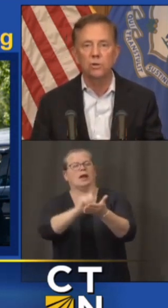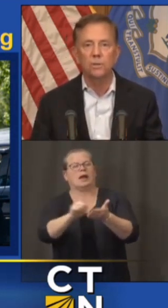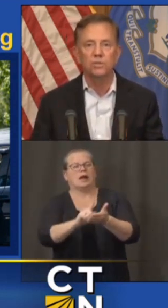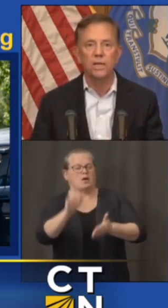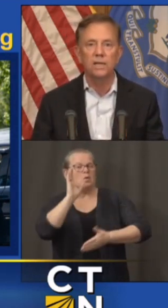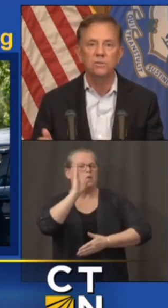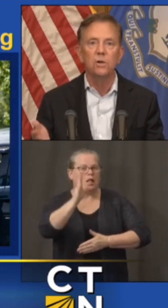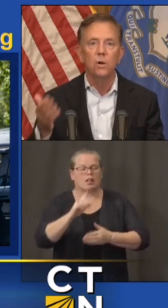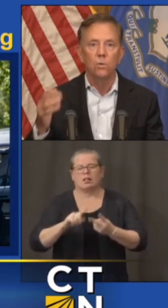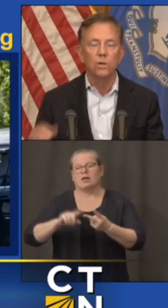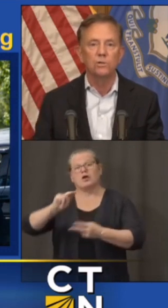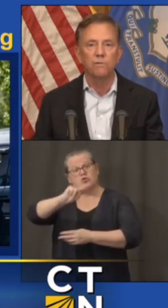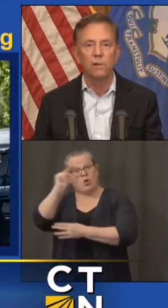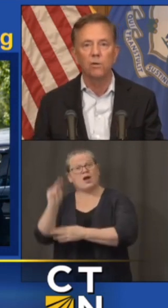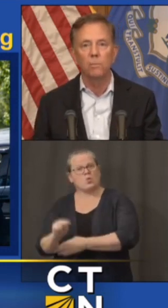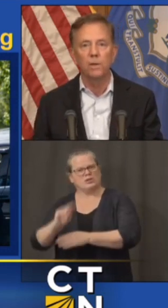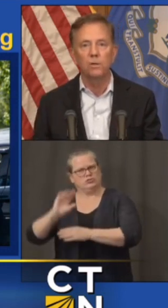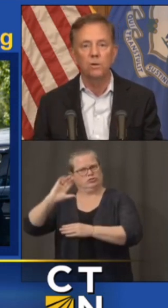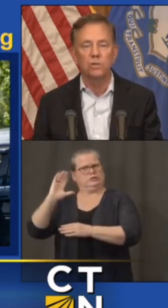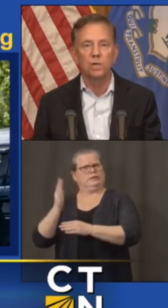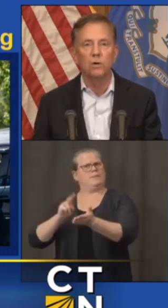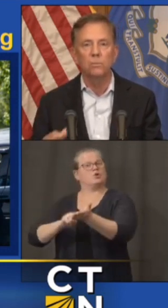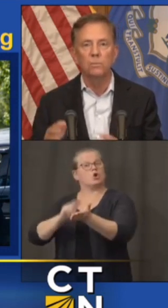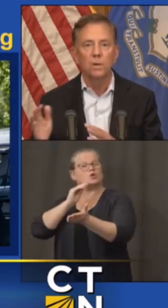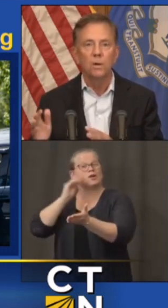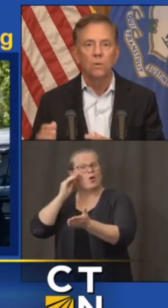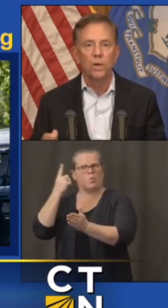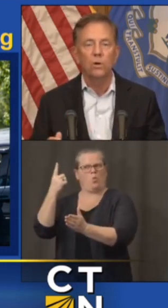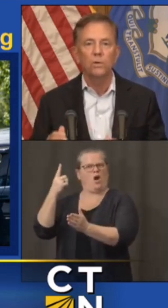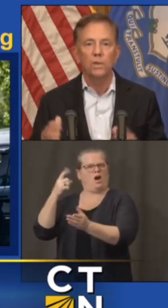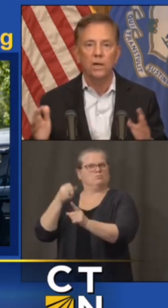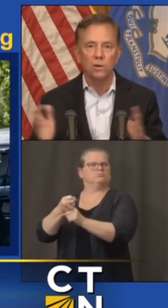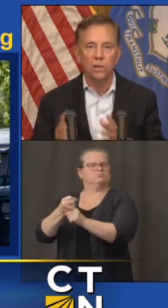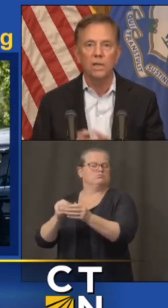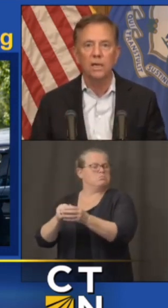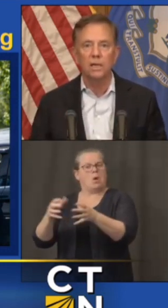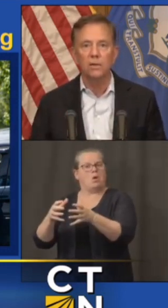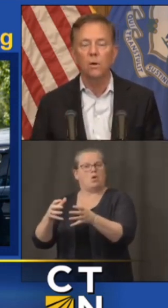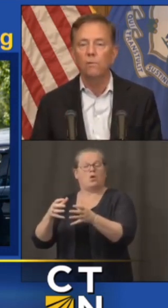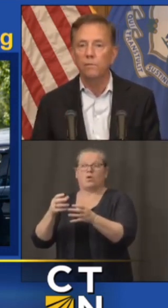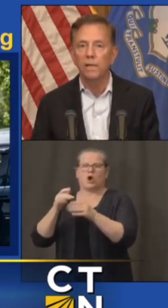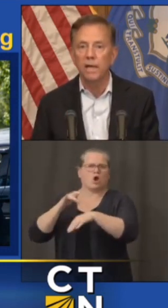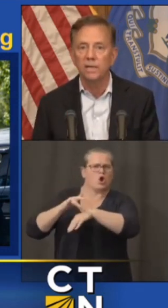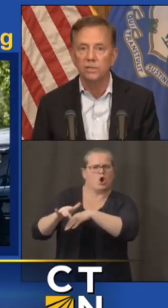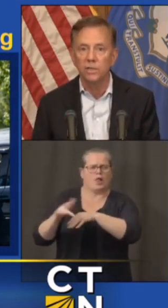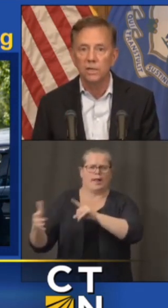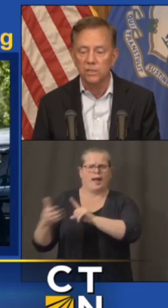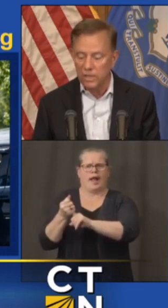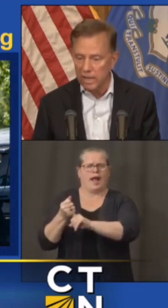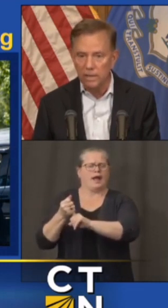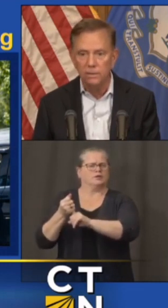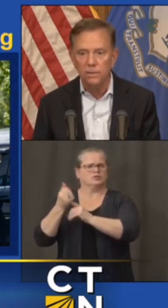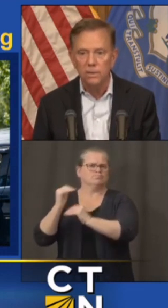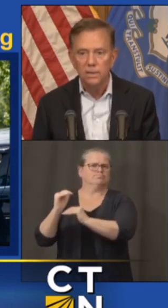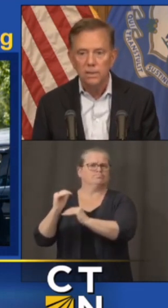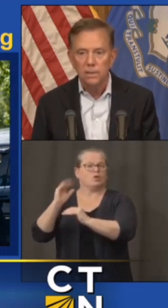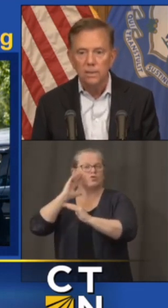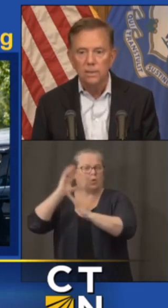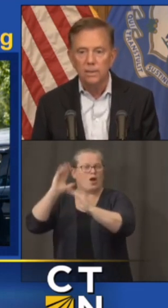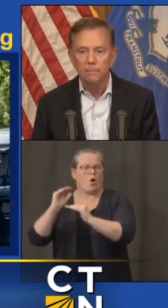similar circumstance where there's a flare-up at a nursing home. We caught that early, and hopefully that is contained.